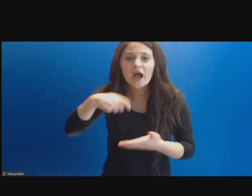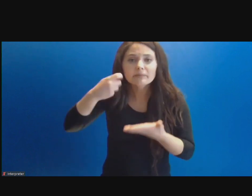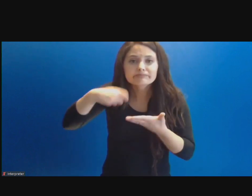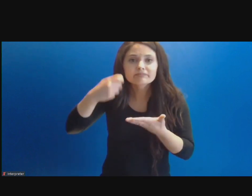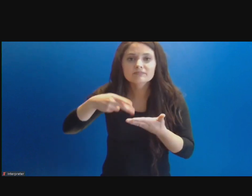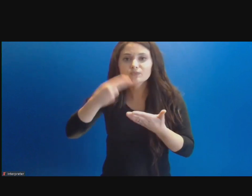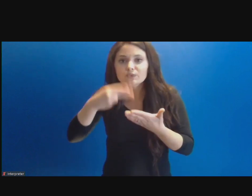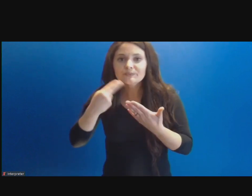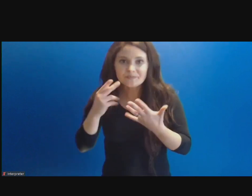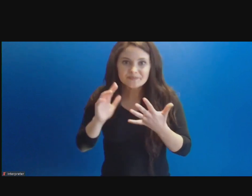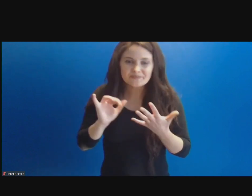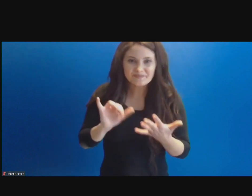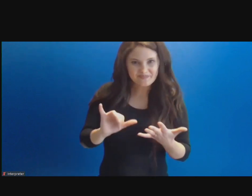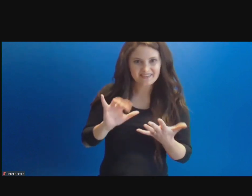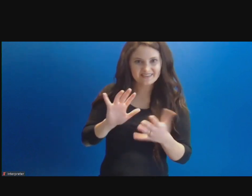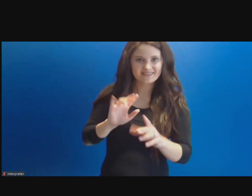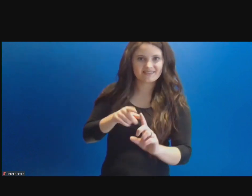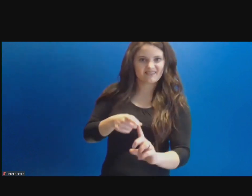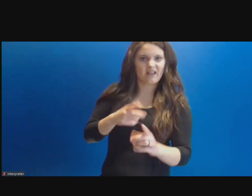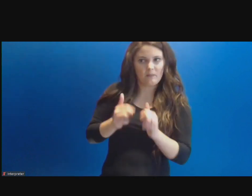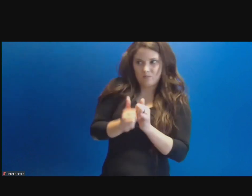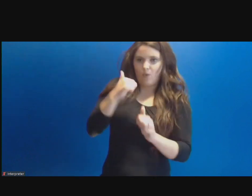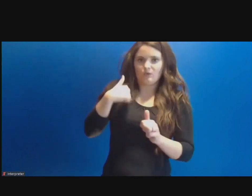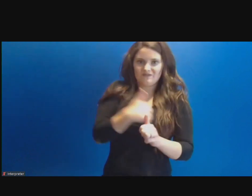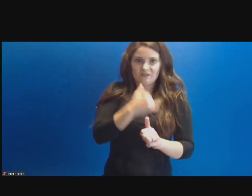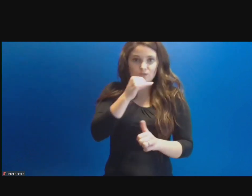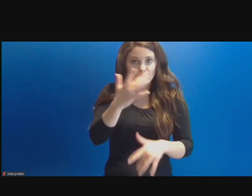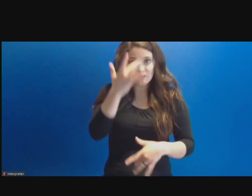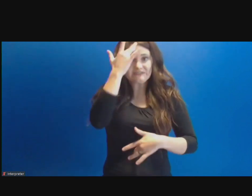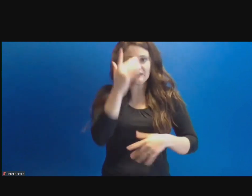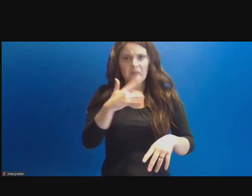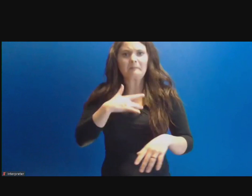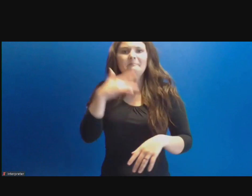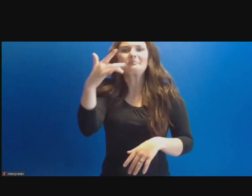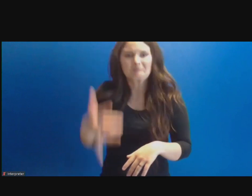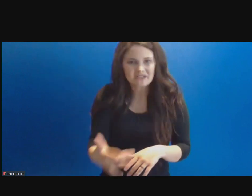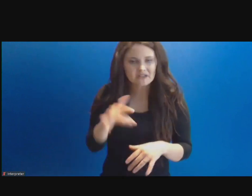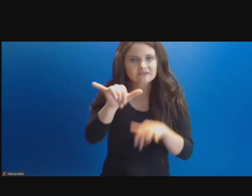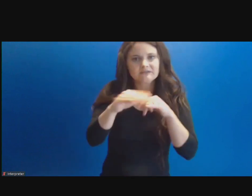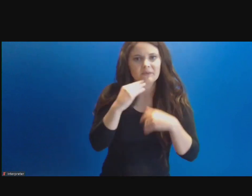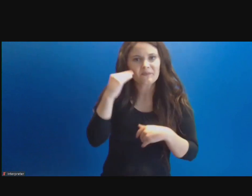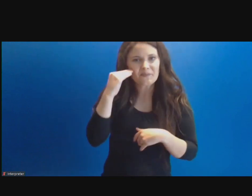think is how Dr. Cook recently described that. So